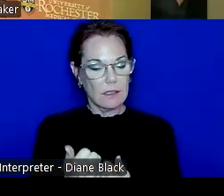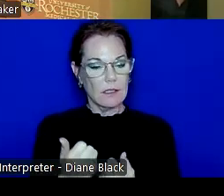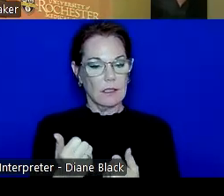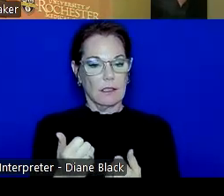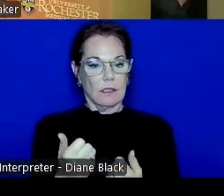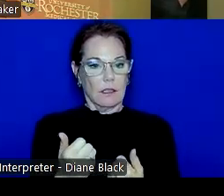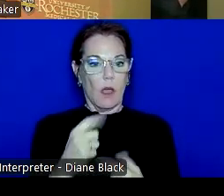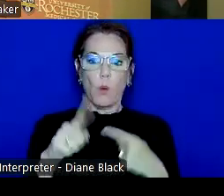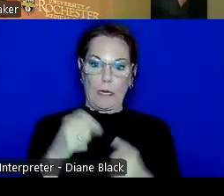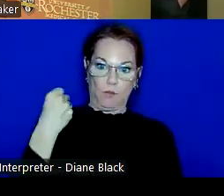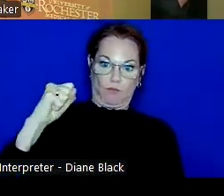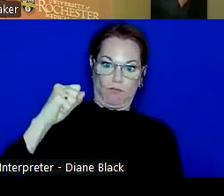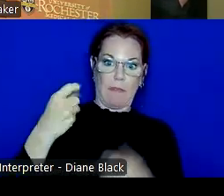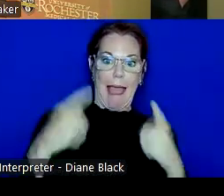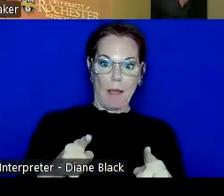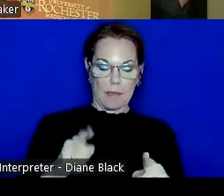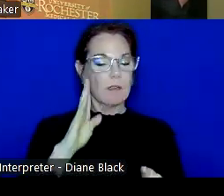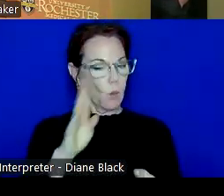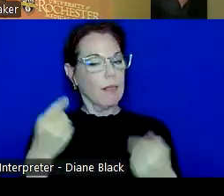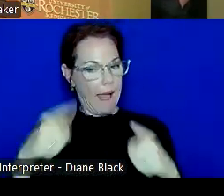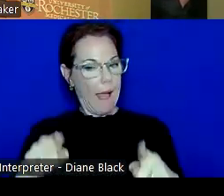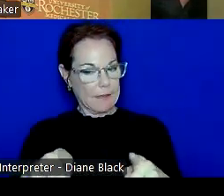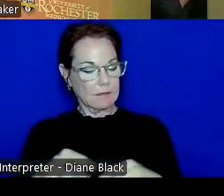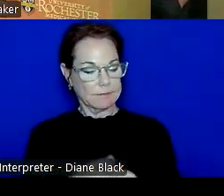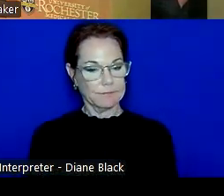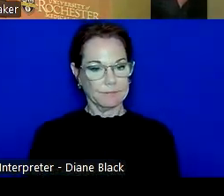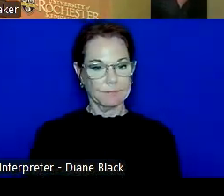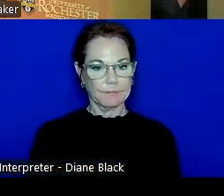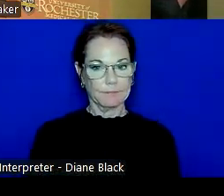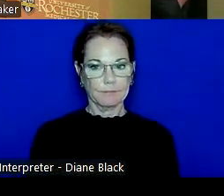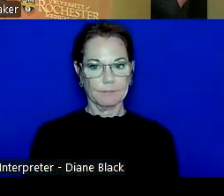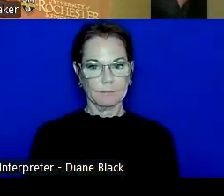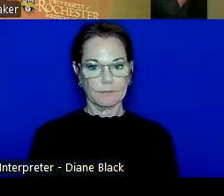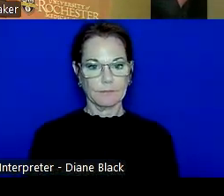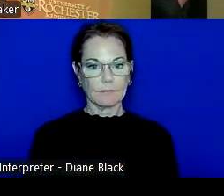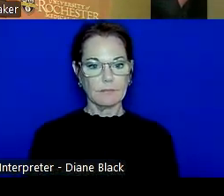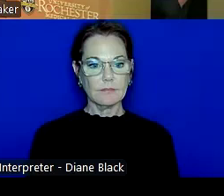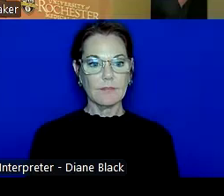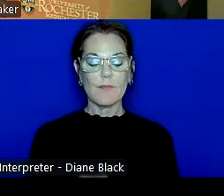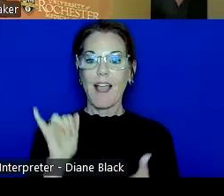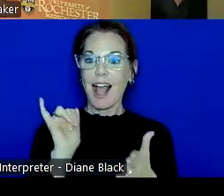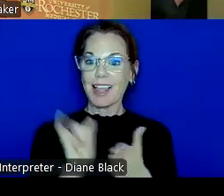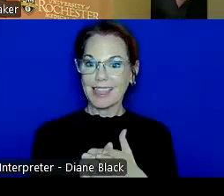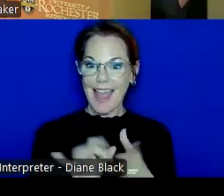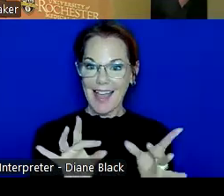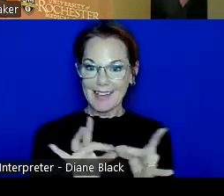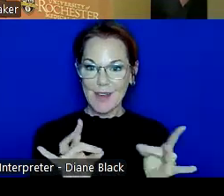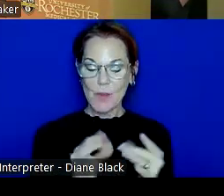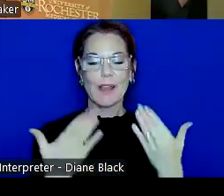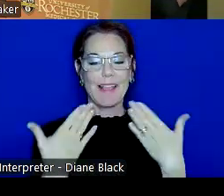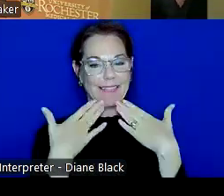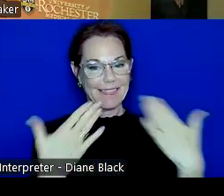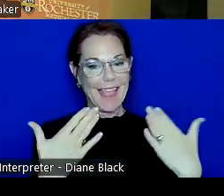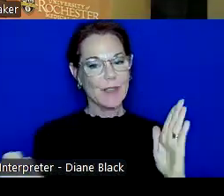the resistance comes, as the resistance will come. Thank you. Well, on that note, thank you